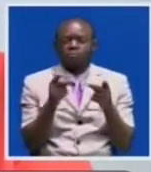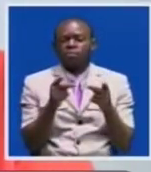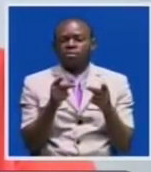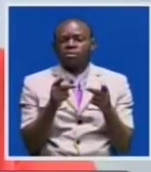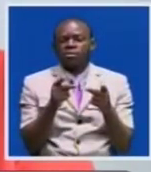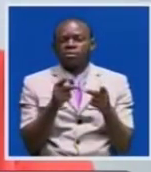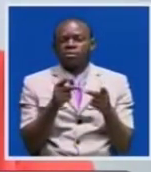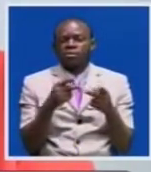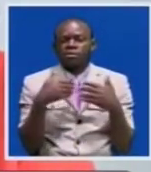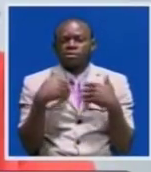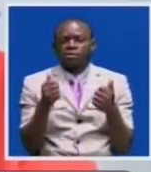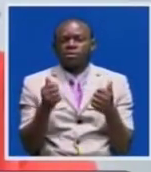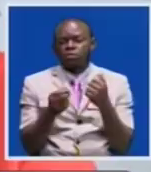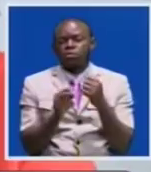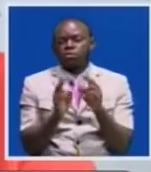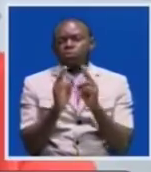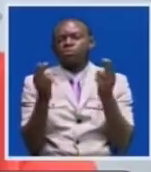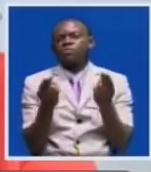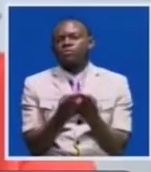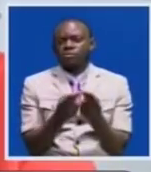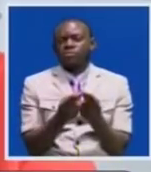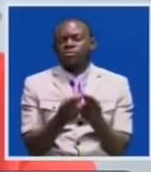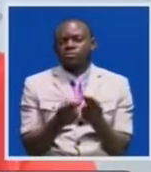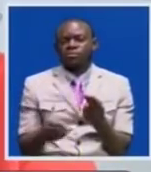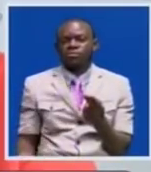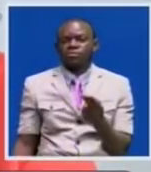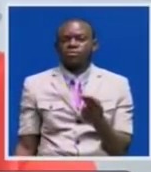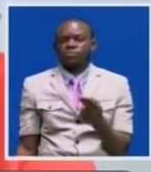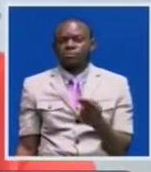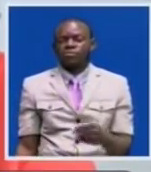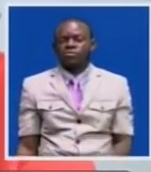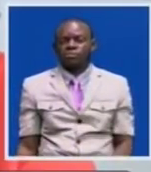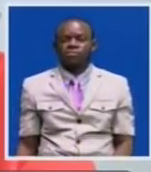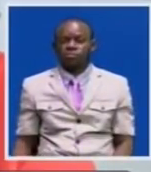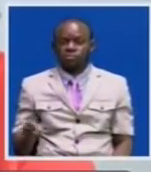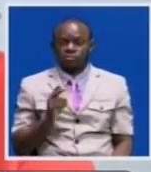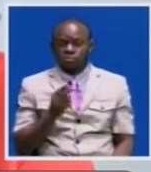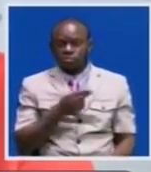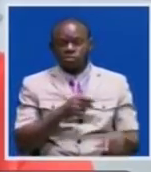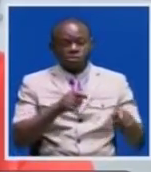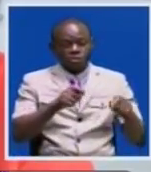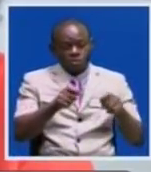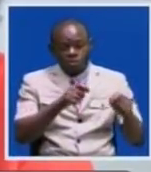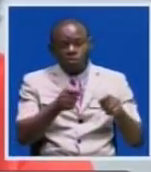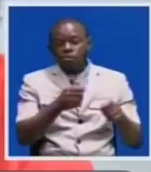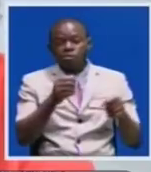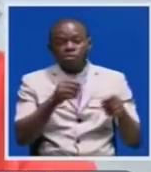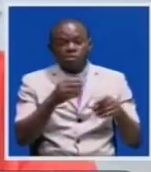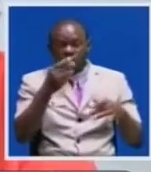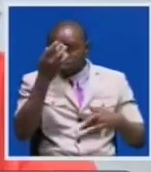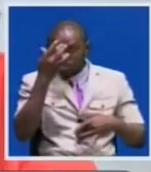wing, to ensure that we mitigate and curtail any further spread of polio within the country.